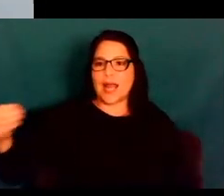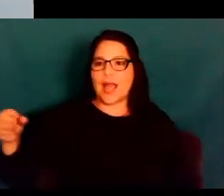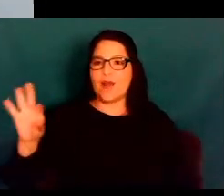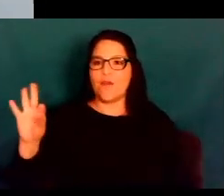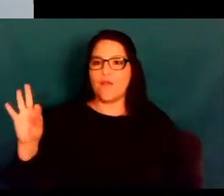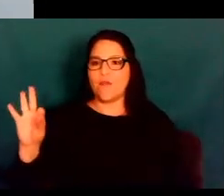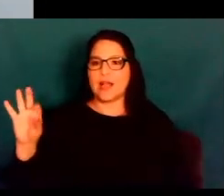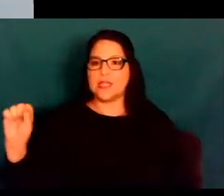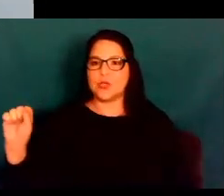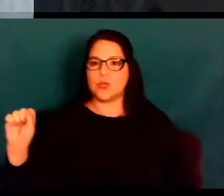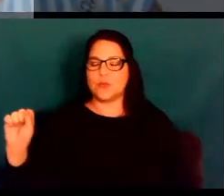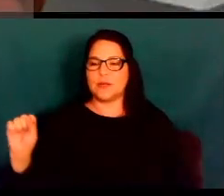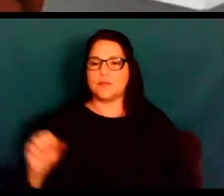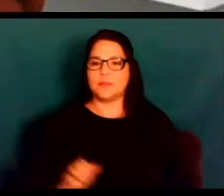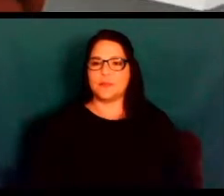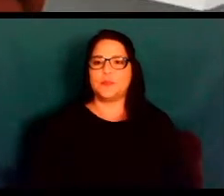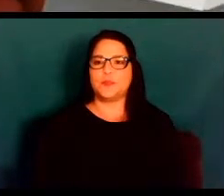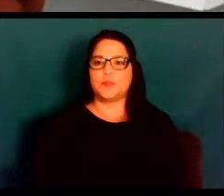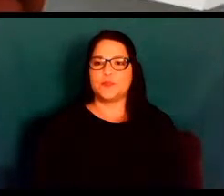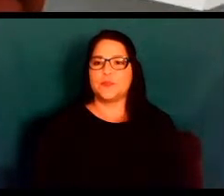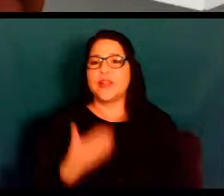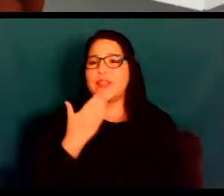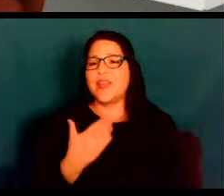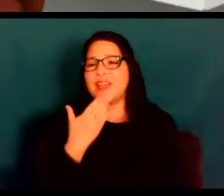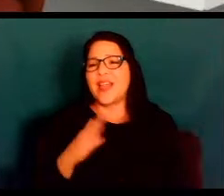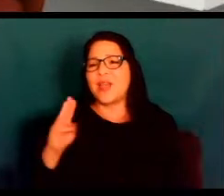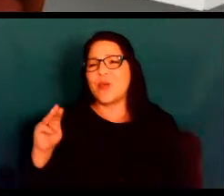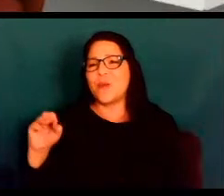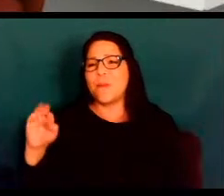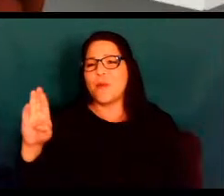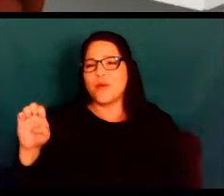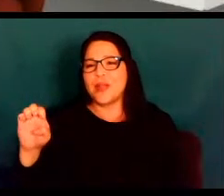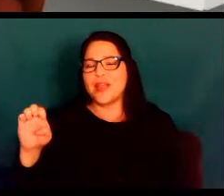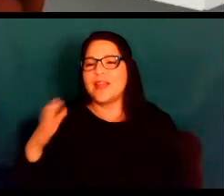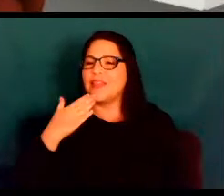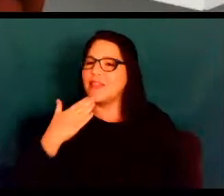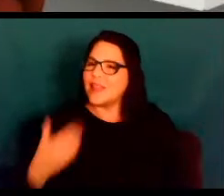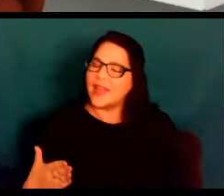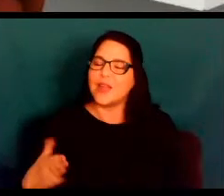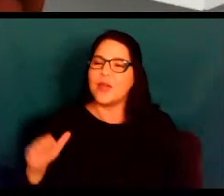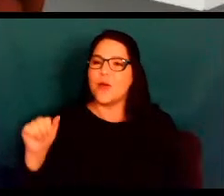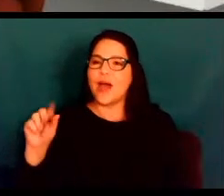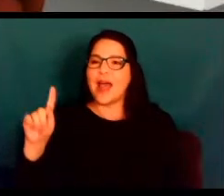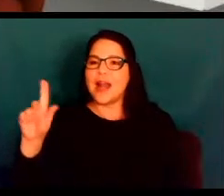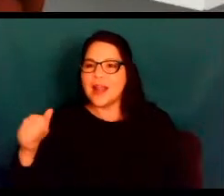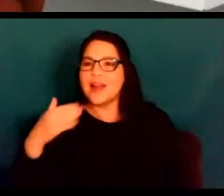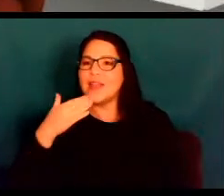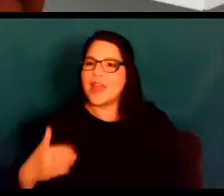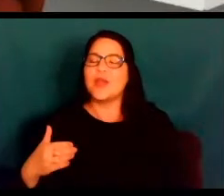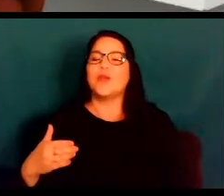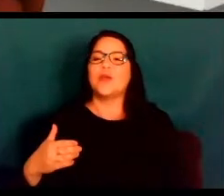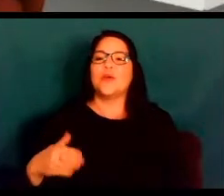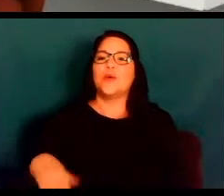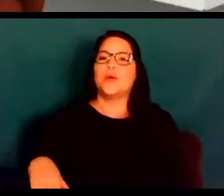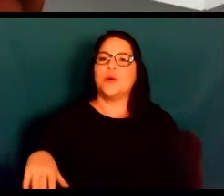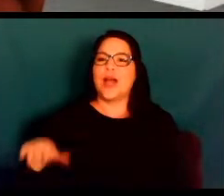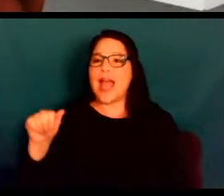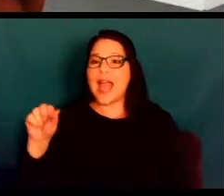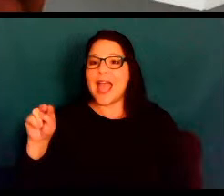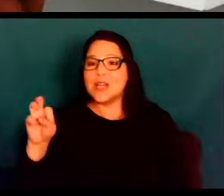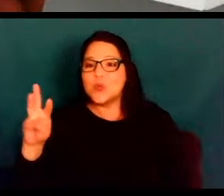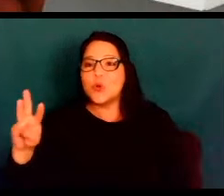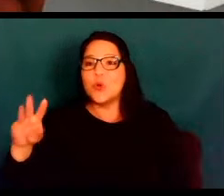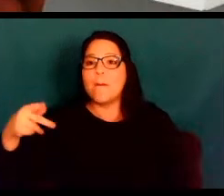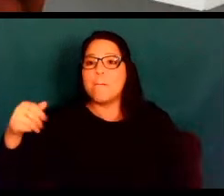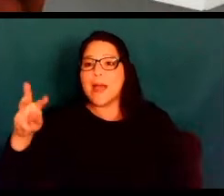Franklin Sirmans. Thank you, Marie. Thank you, Anita. Thank you, Denise. Thank you, Andrew,